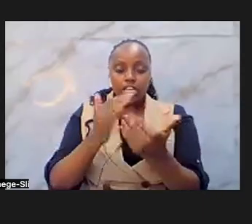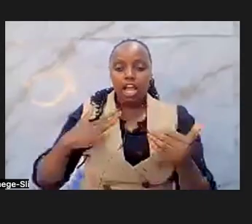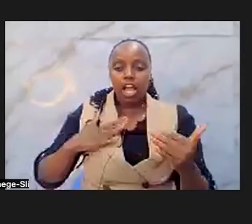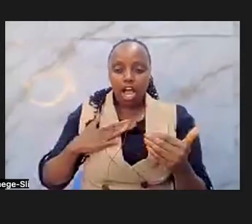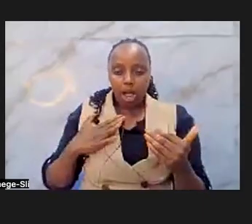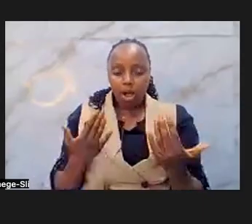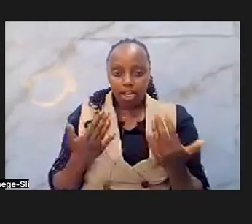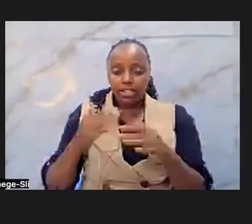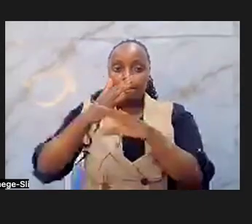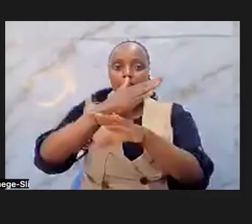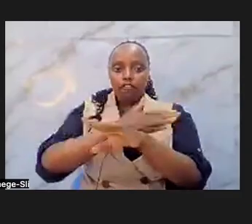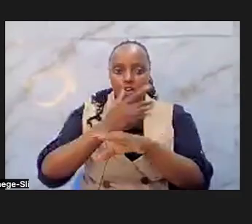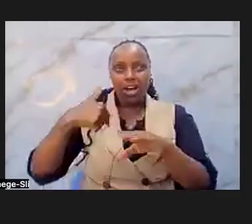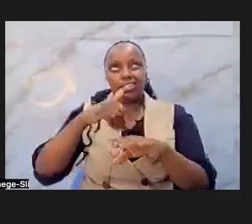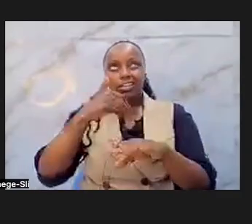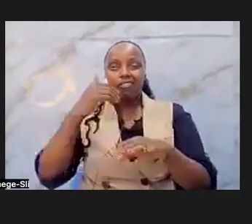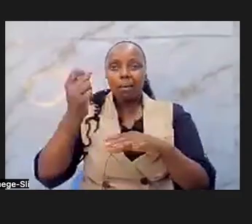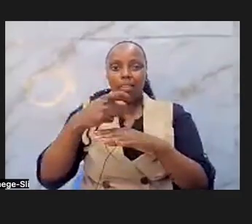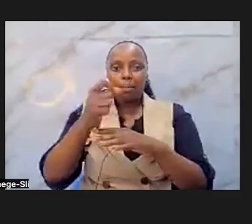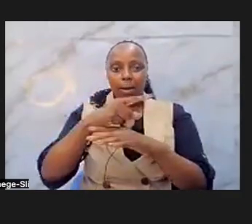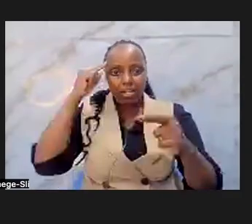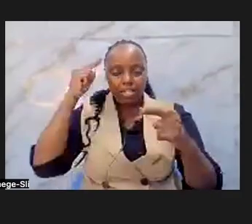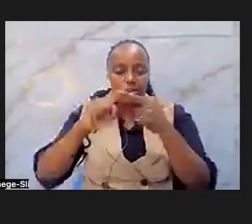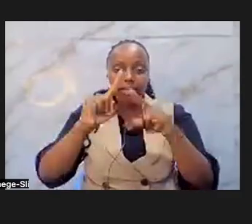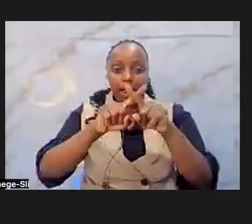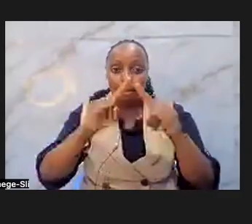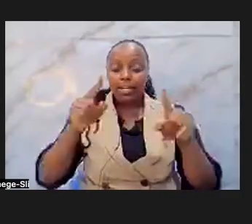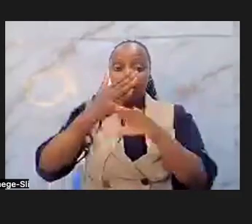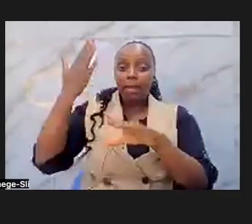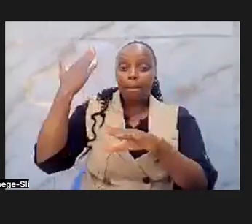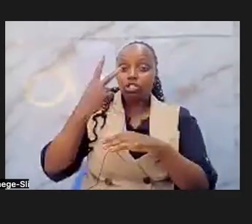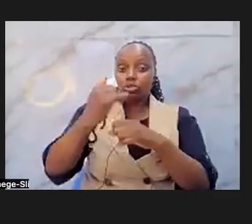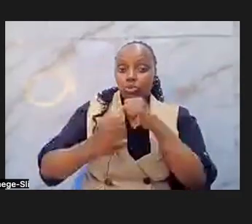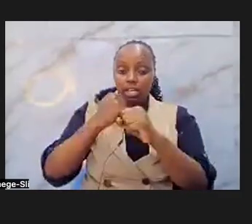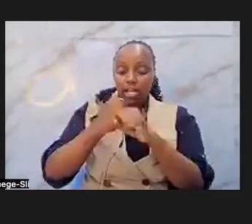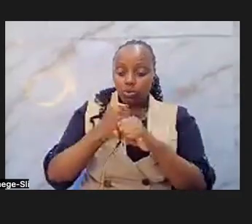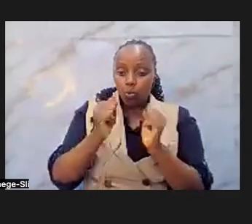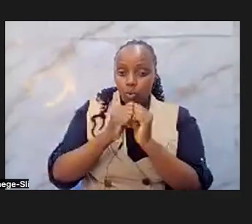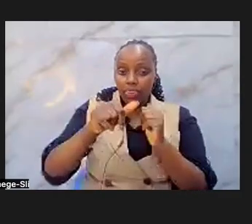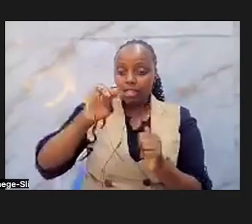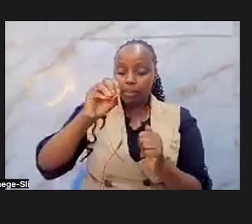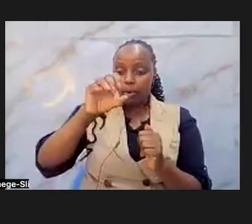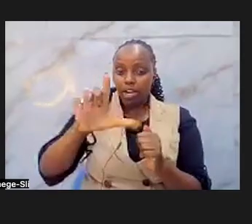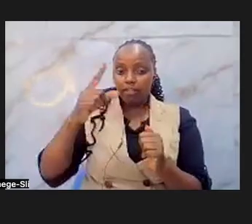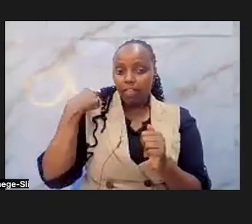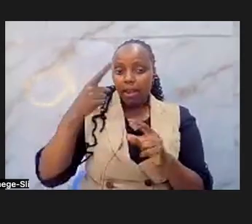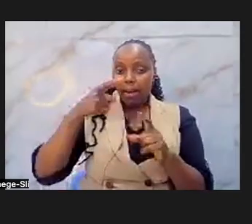the past 2 years with the model, the numbers have really gone higher. Like in the month of August, we've seen